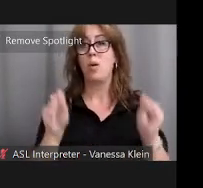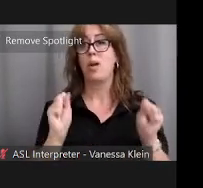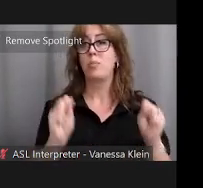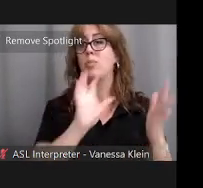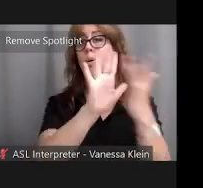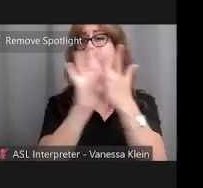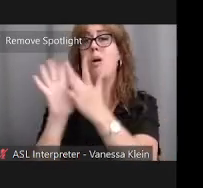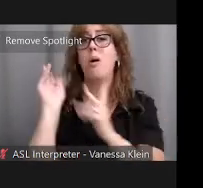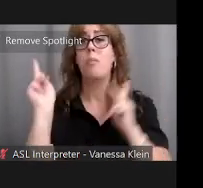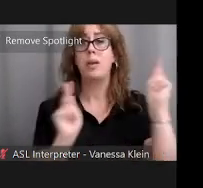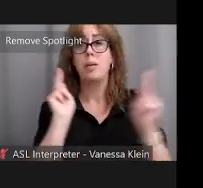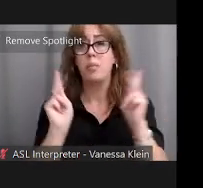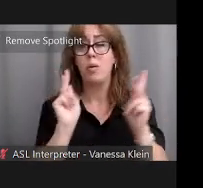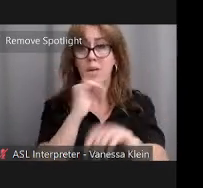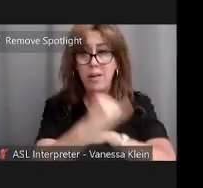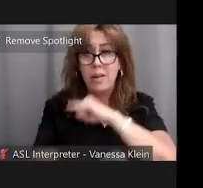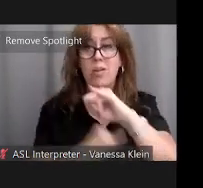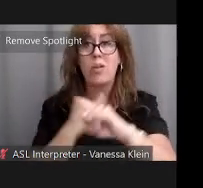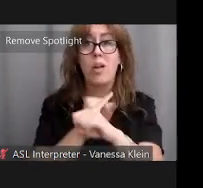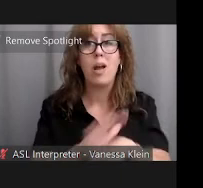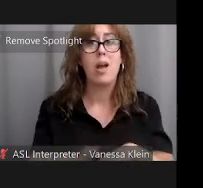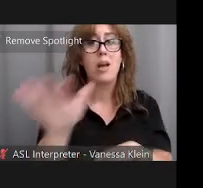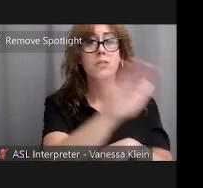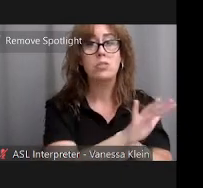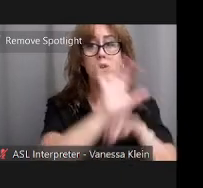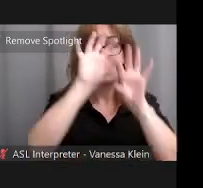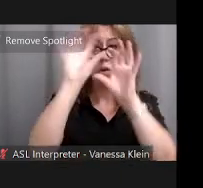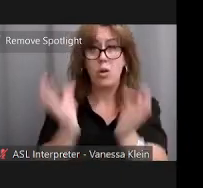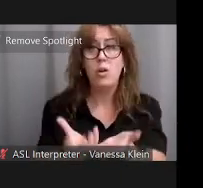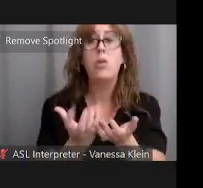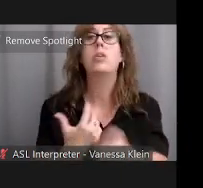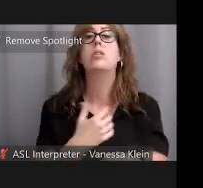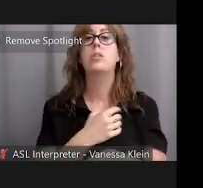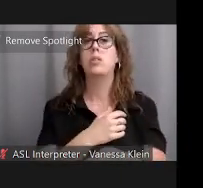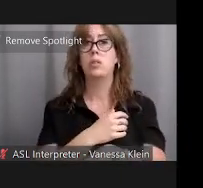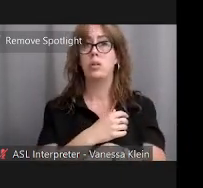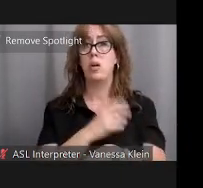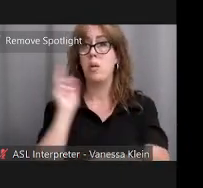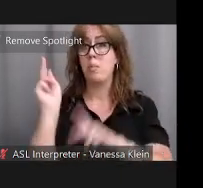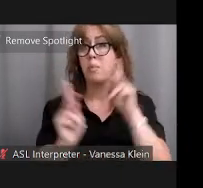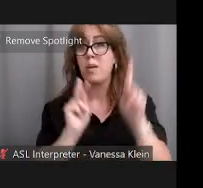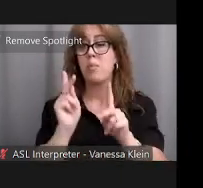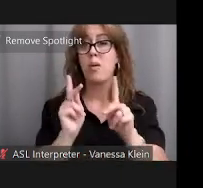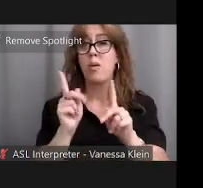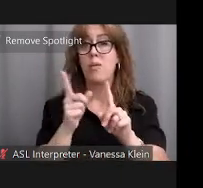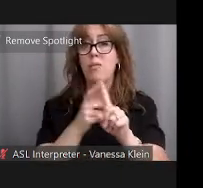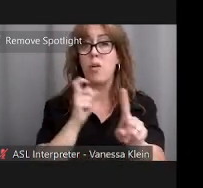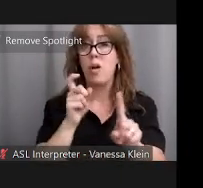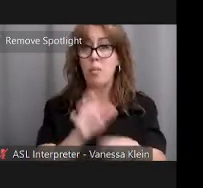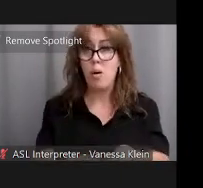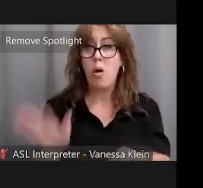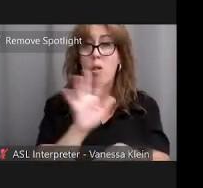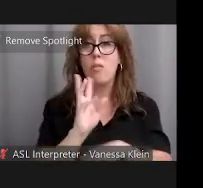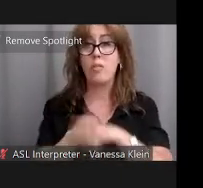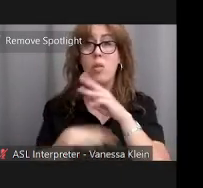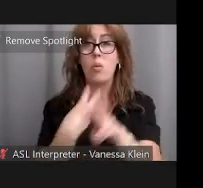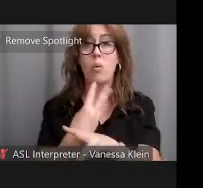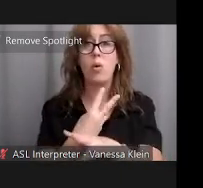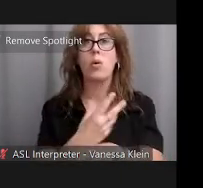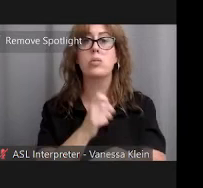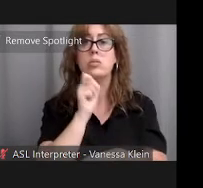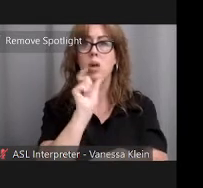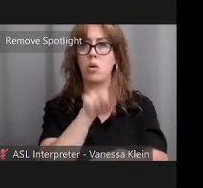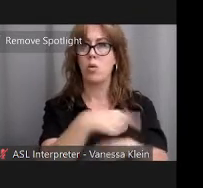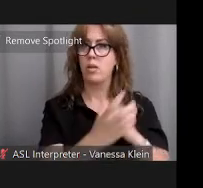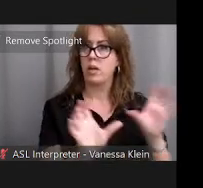thought, how to manage with people coming from all over the world, not just the group, but directors. And they